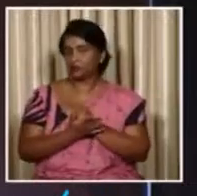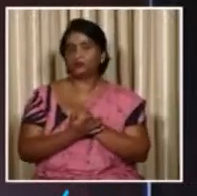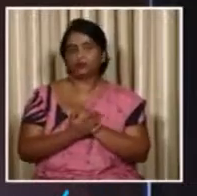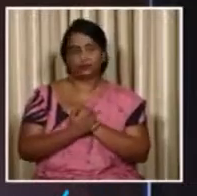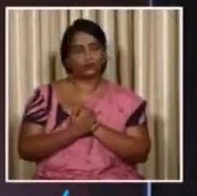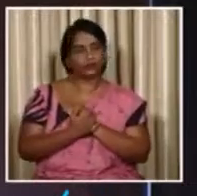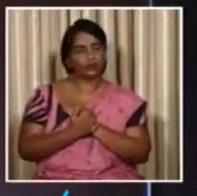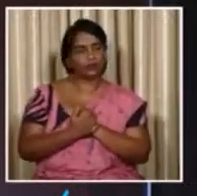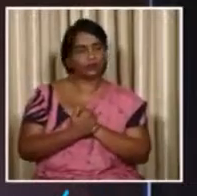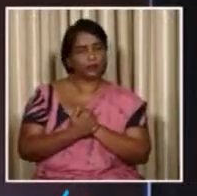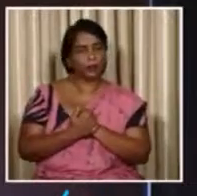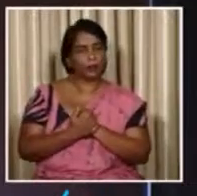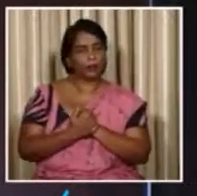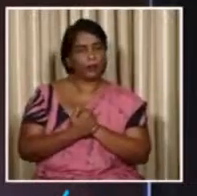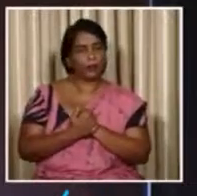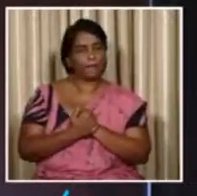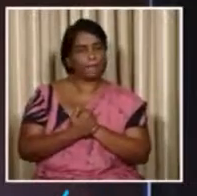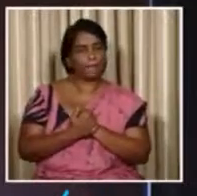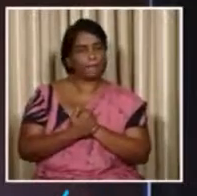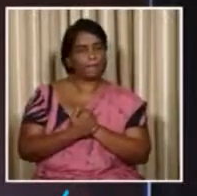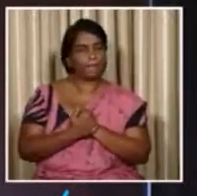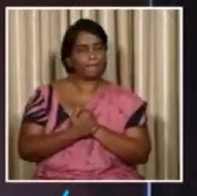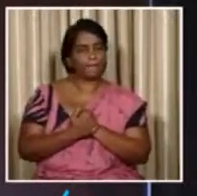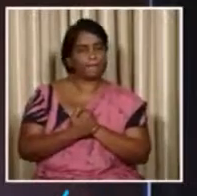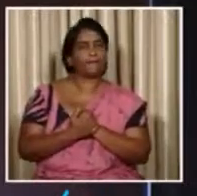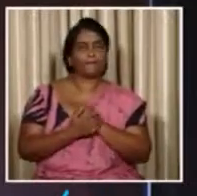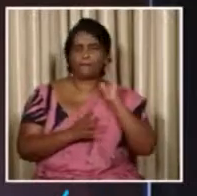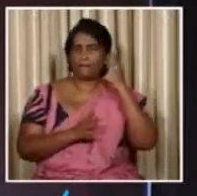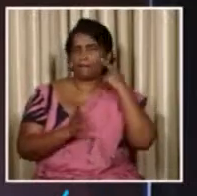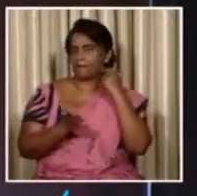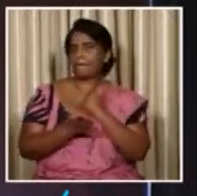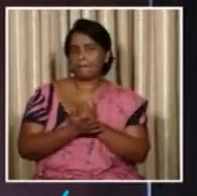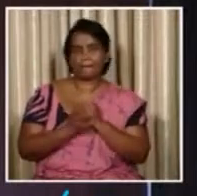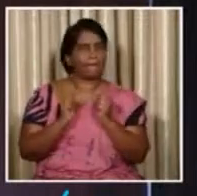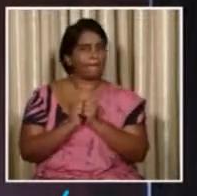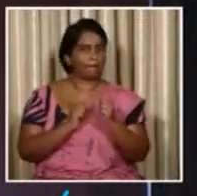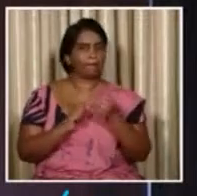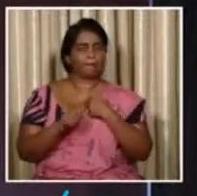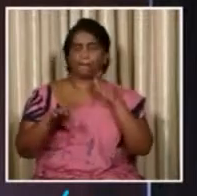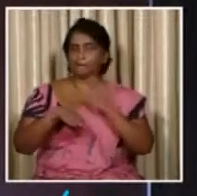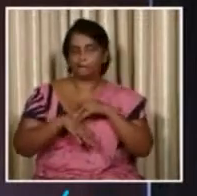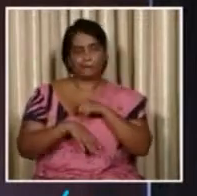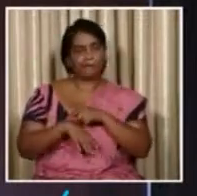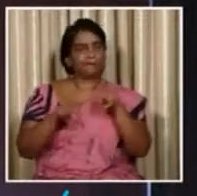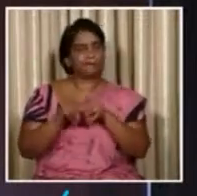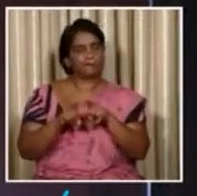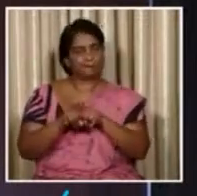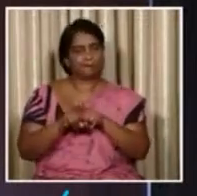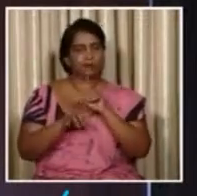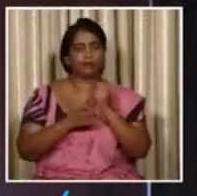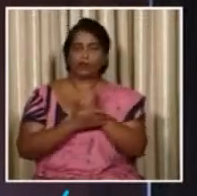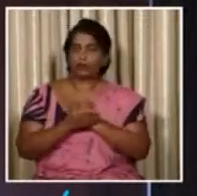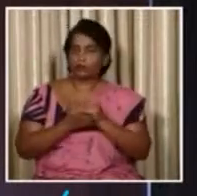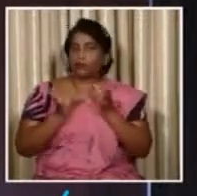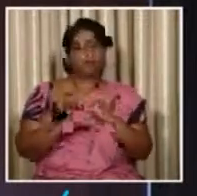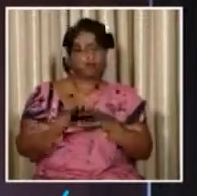his eloquent and meticulously timed 45-minute speech, which compelling outlined why this budget is a failure.